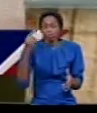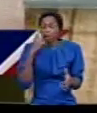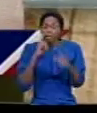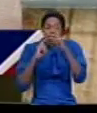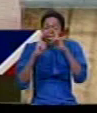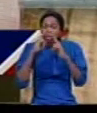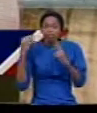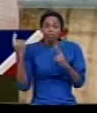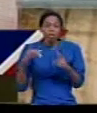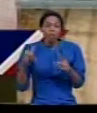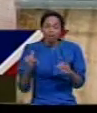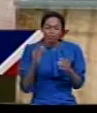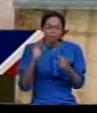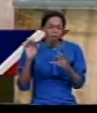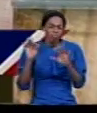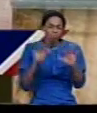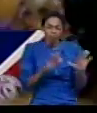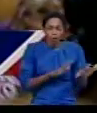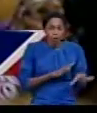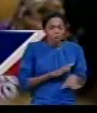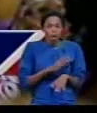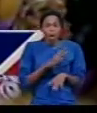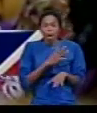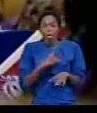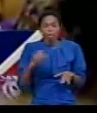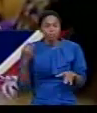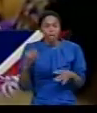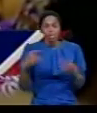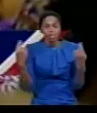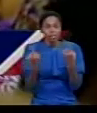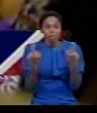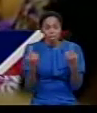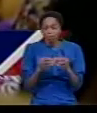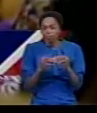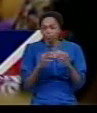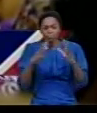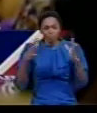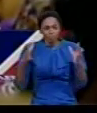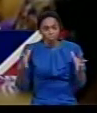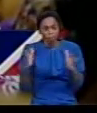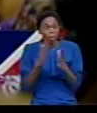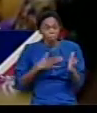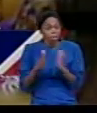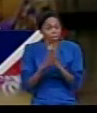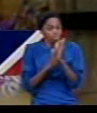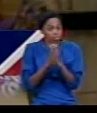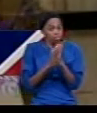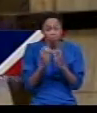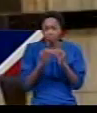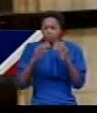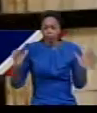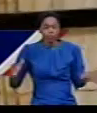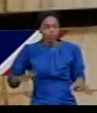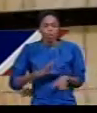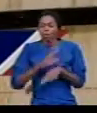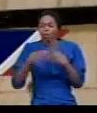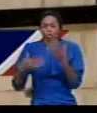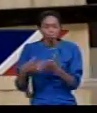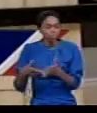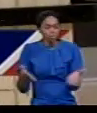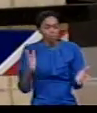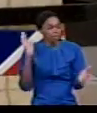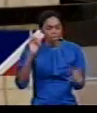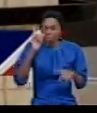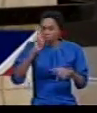know. All these for sin cannot atone, thou and thou alone must